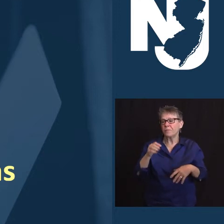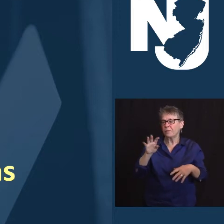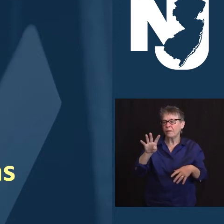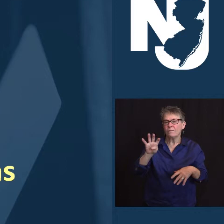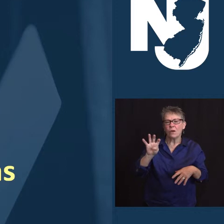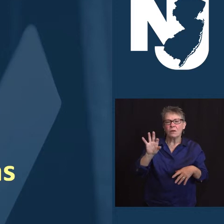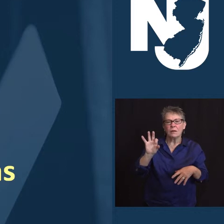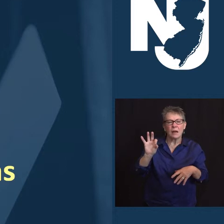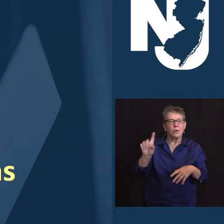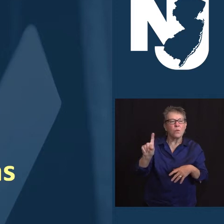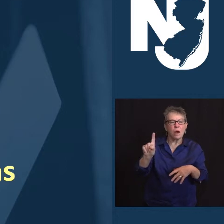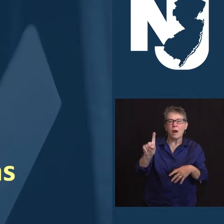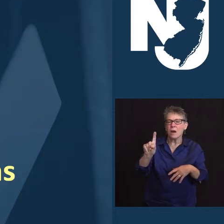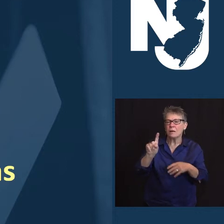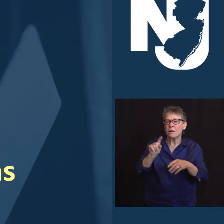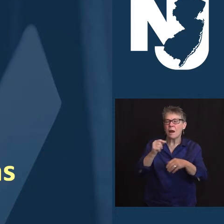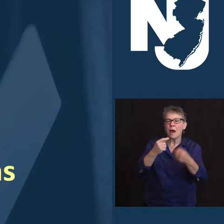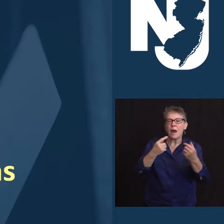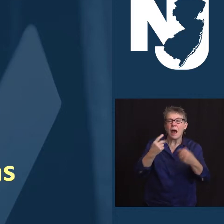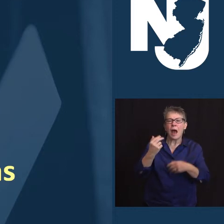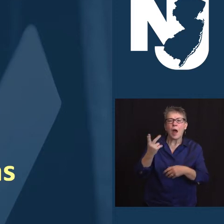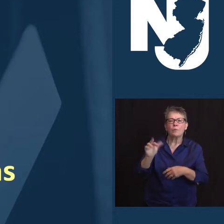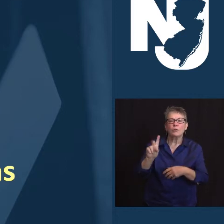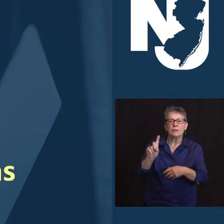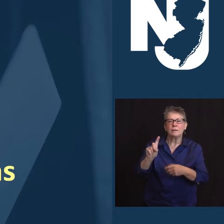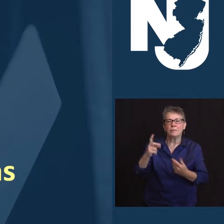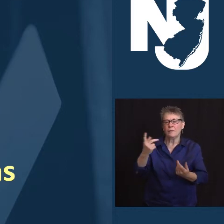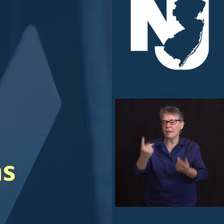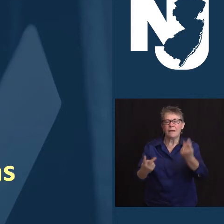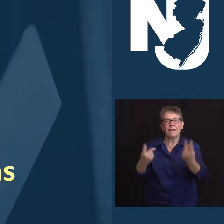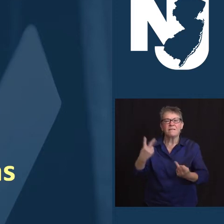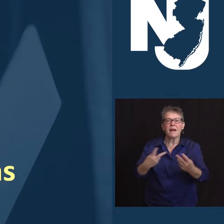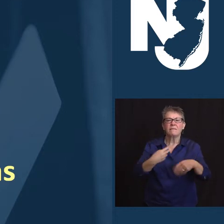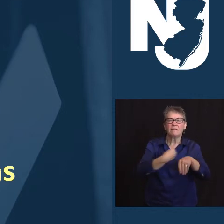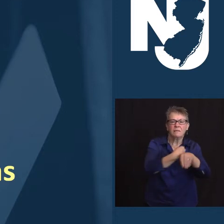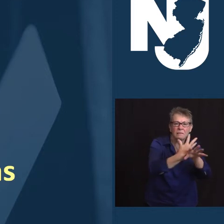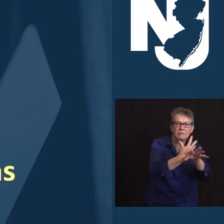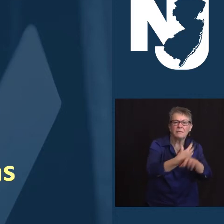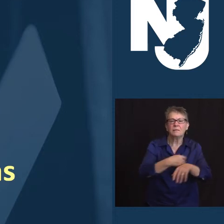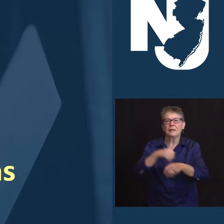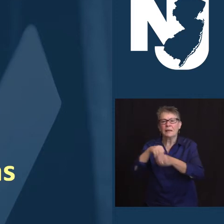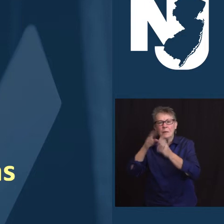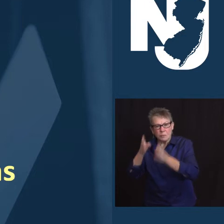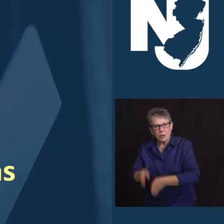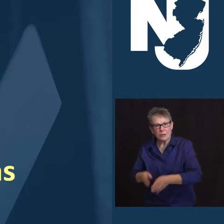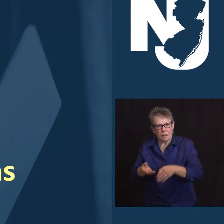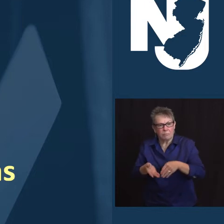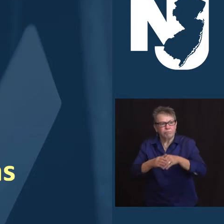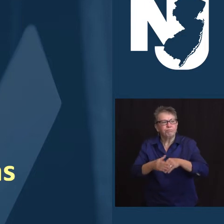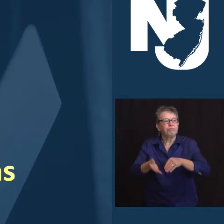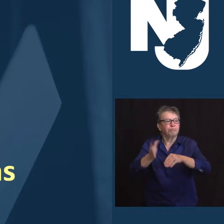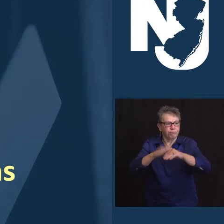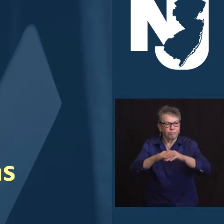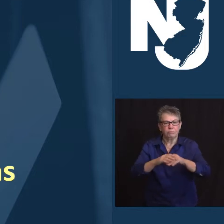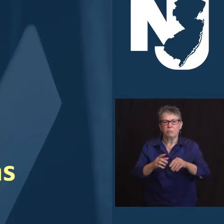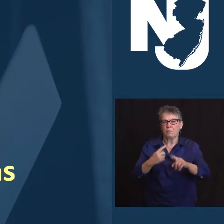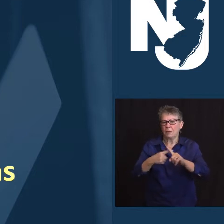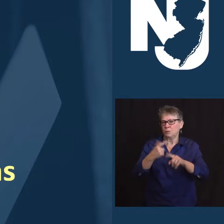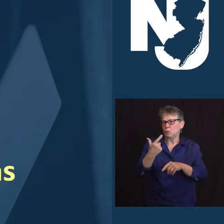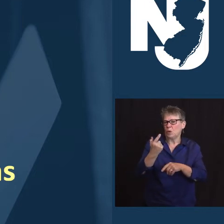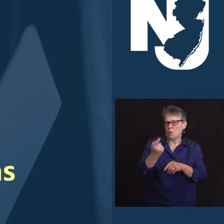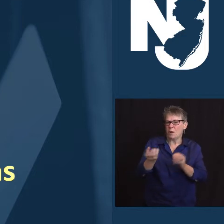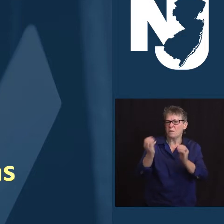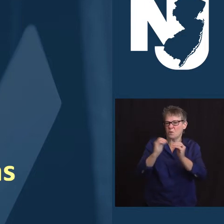another 21 have moved to a hybrid model, and that's now up to 491 schools or